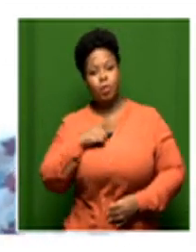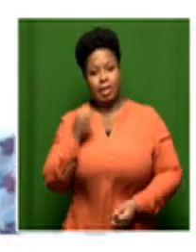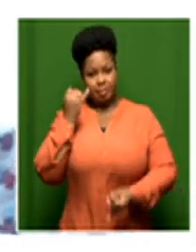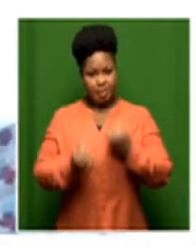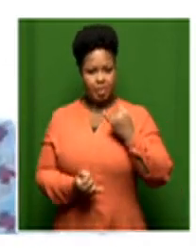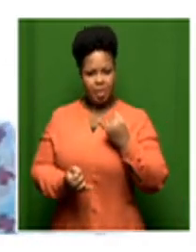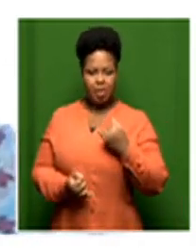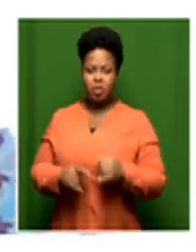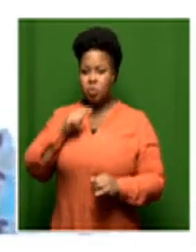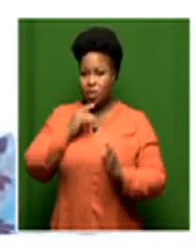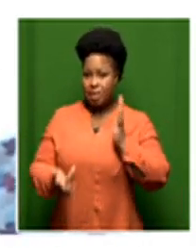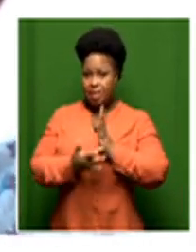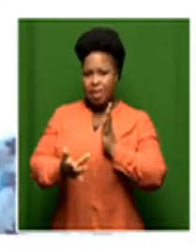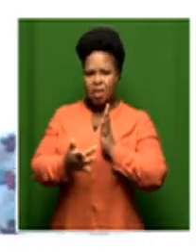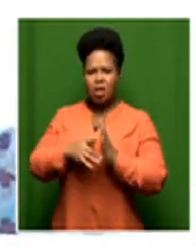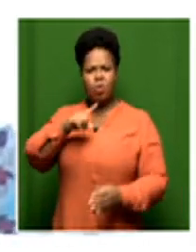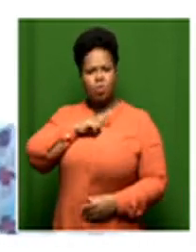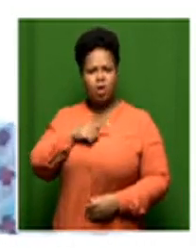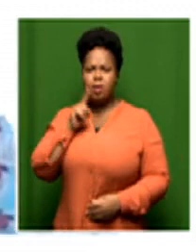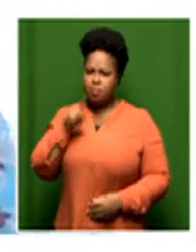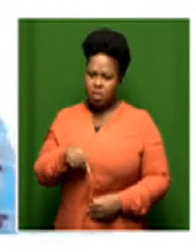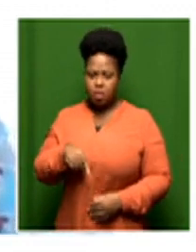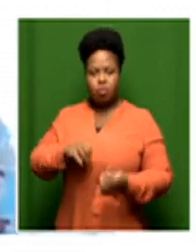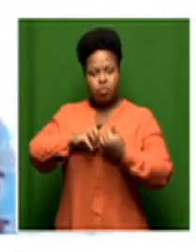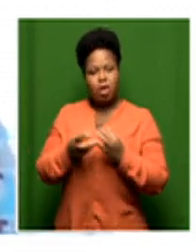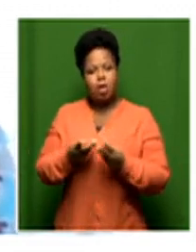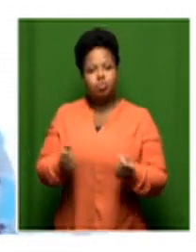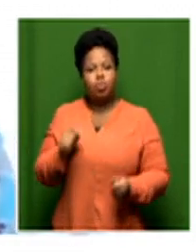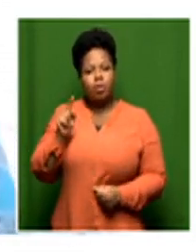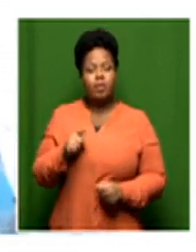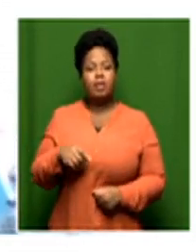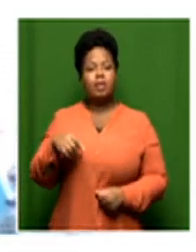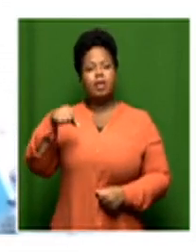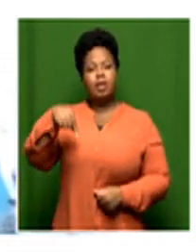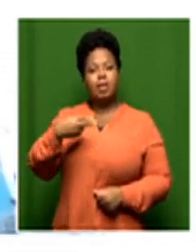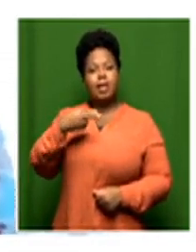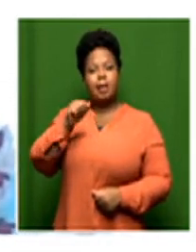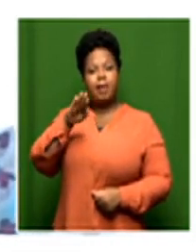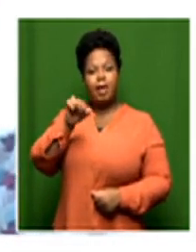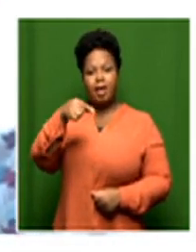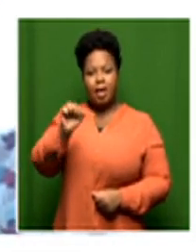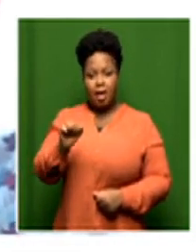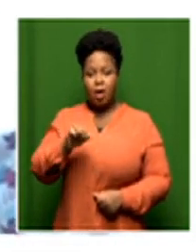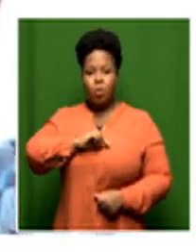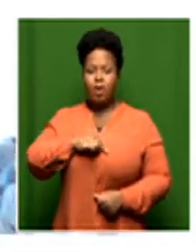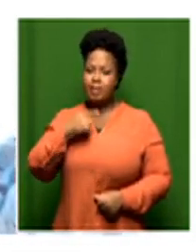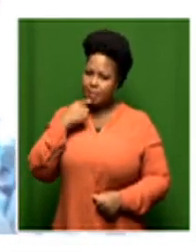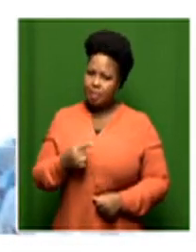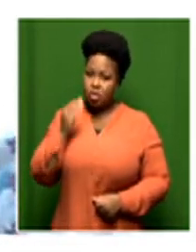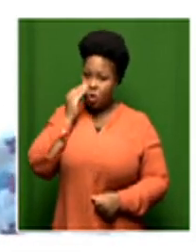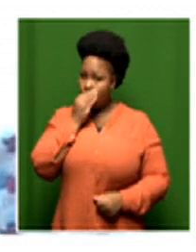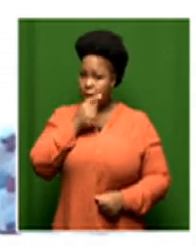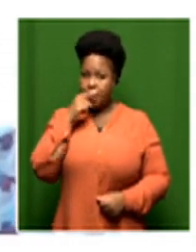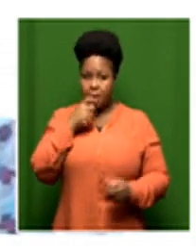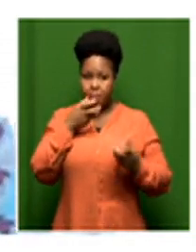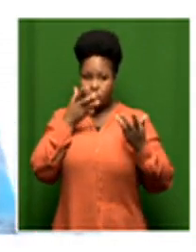here is technical, in which they're supposed to have addressed it. Gqeberha, they are saying it's a Khoi name in terms